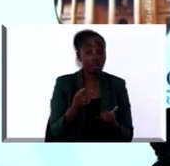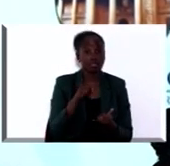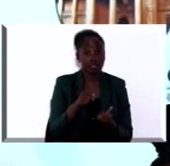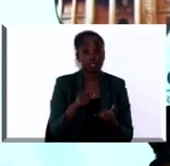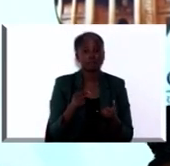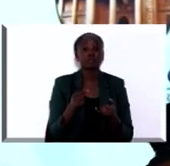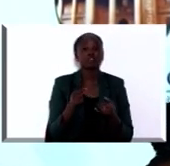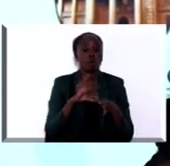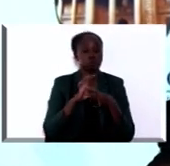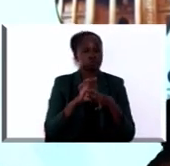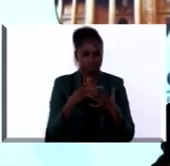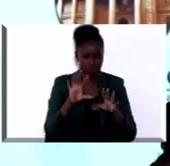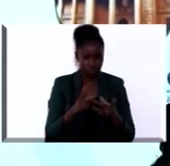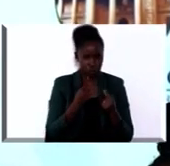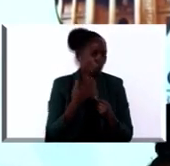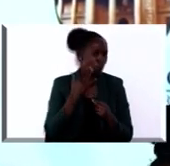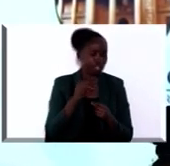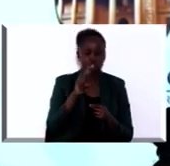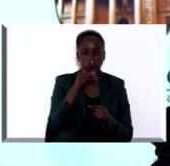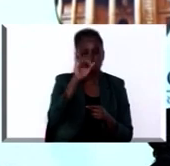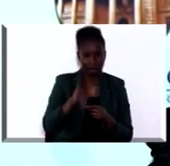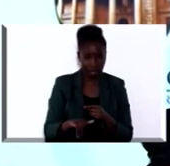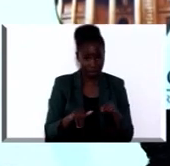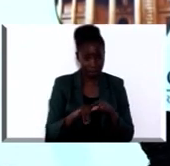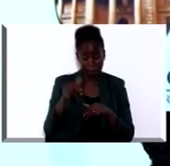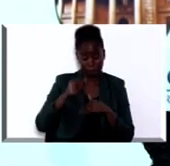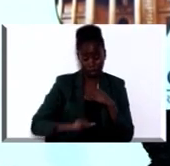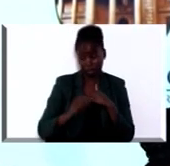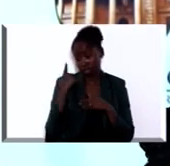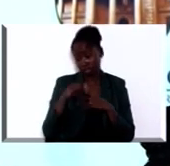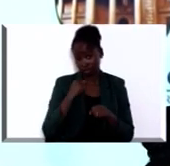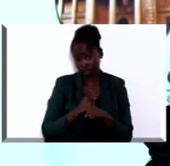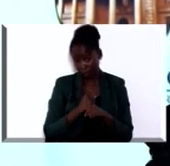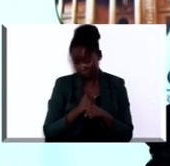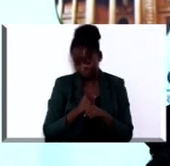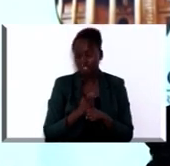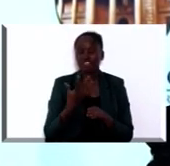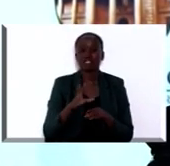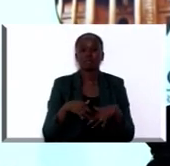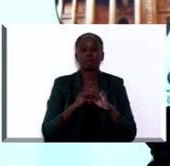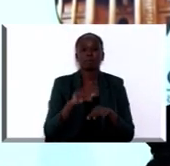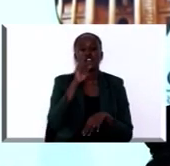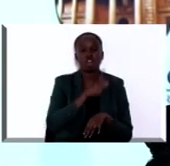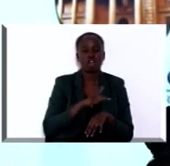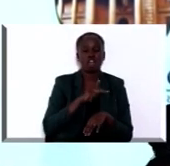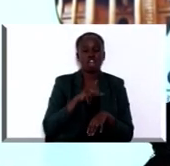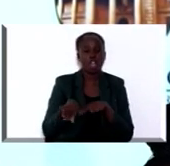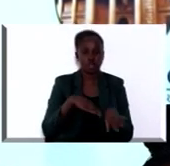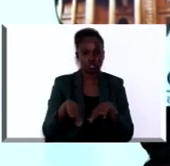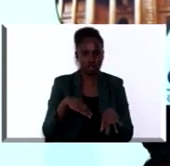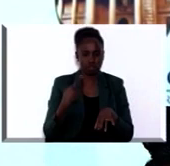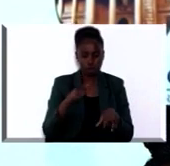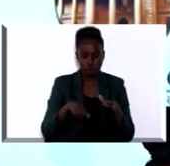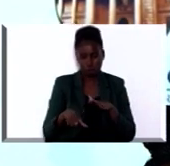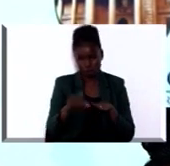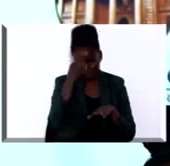made in July last year, we have also been taking action to support local government and to